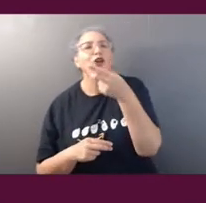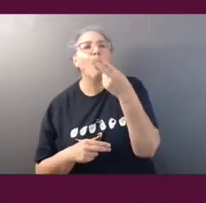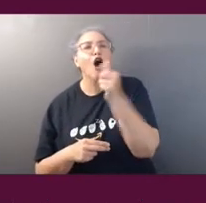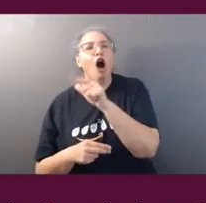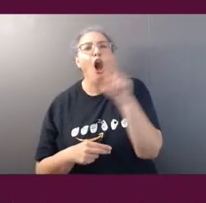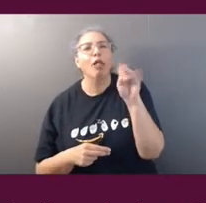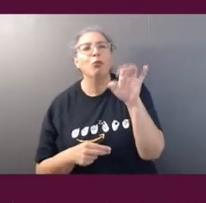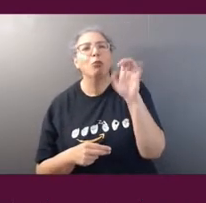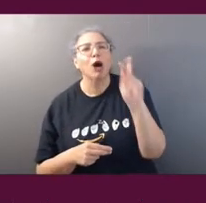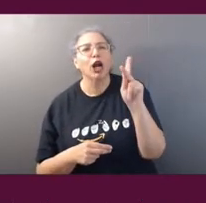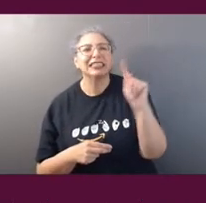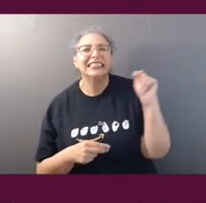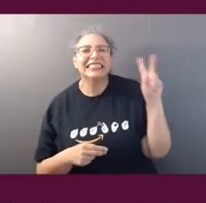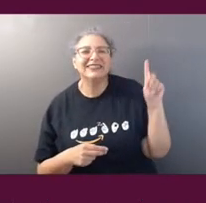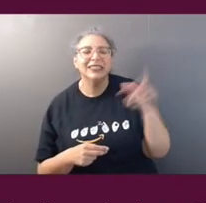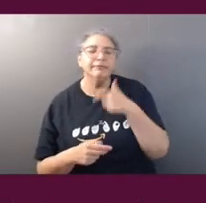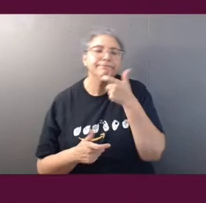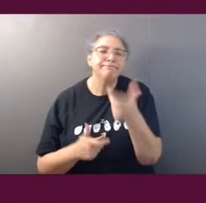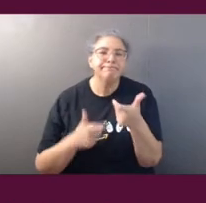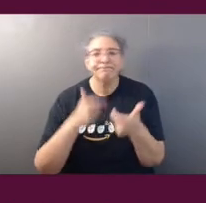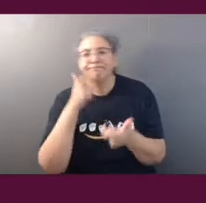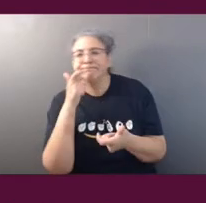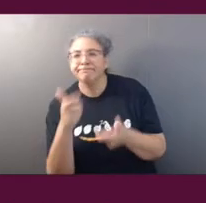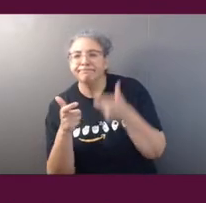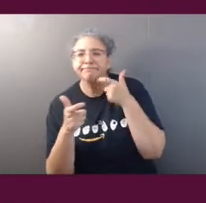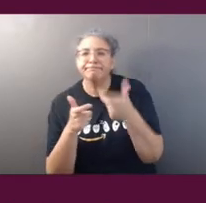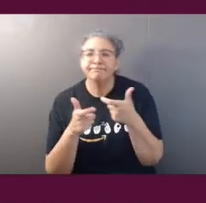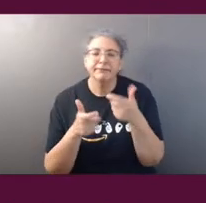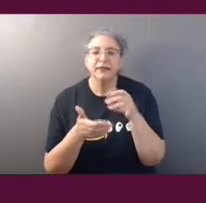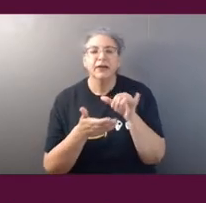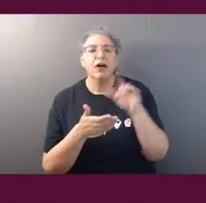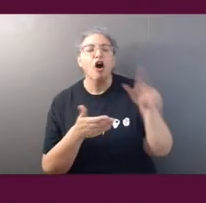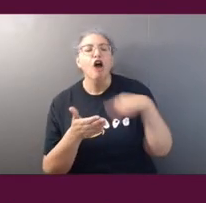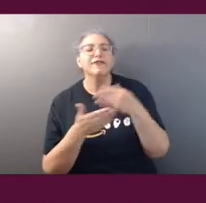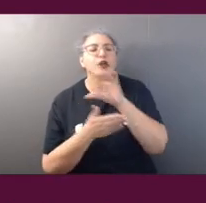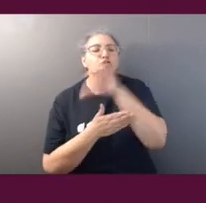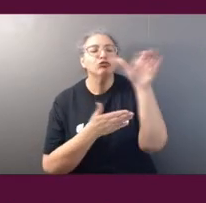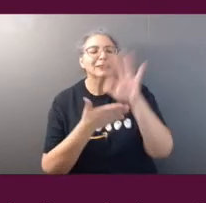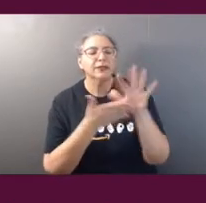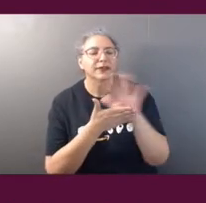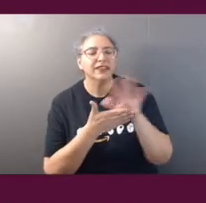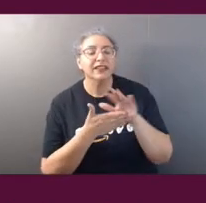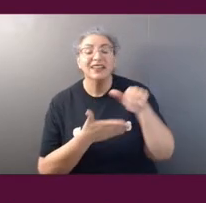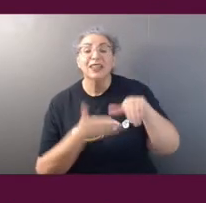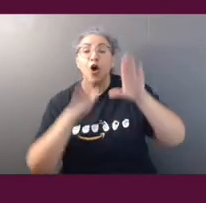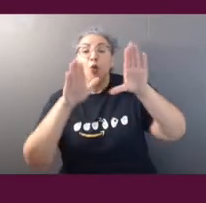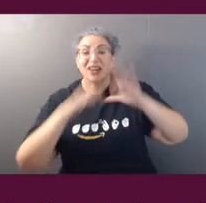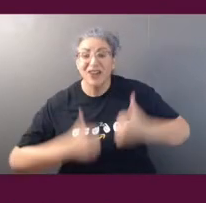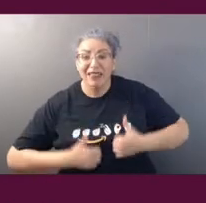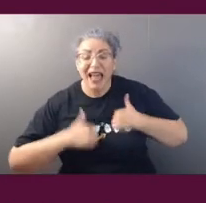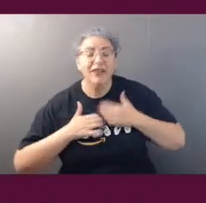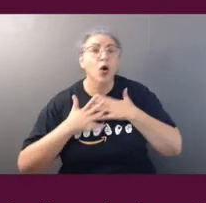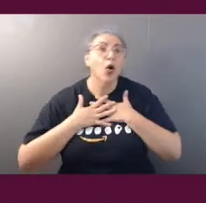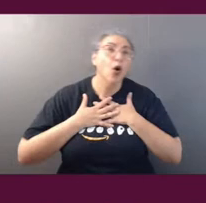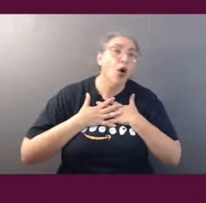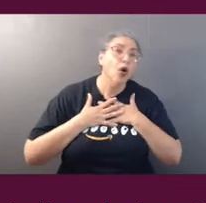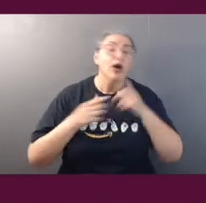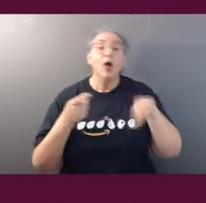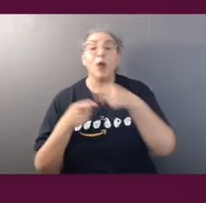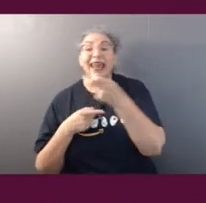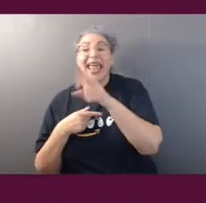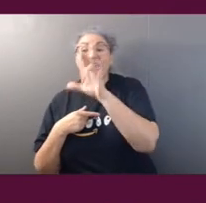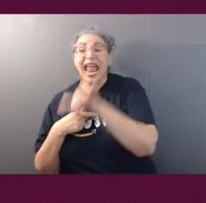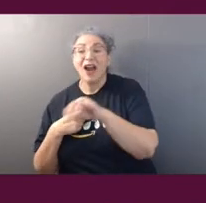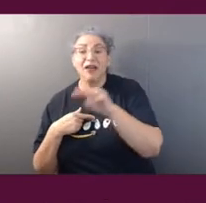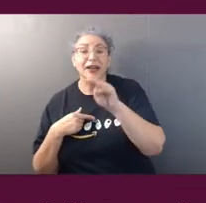and all of these like Elf. She's watching Elf, so good. All these great, I love it. It's a Wonderful Life. I love it. It's a Wonderful Life. I love it. When Harry Met, one of my favorite